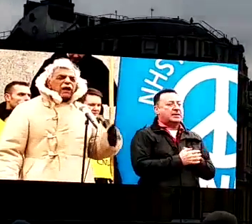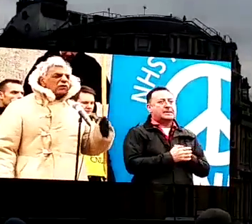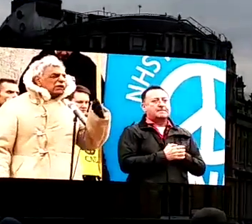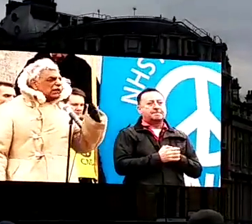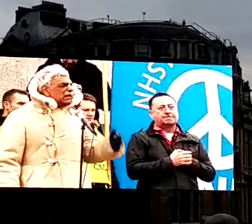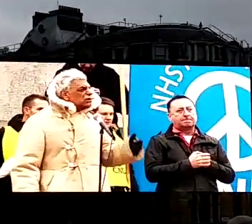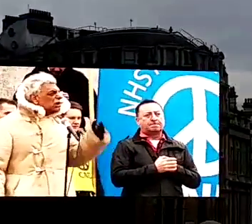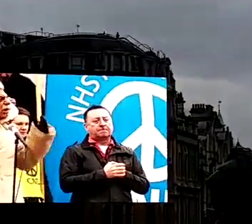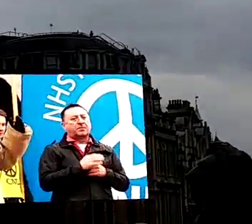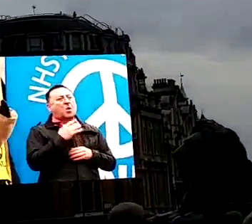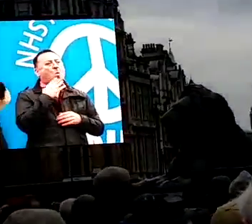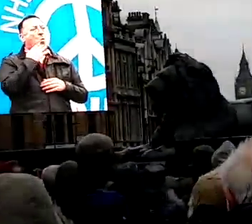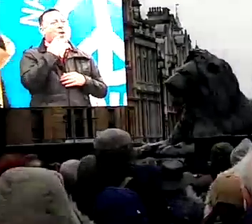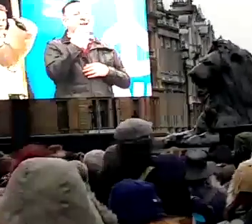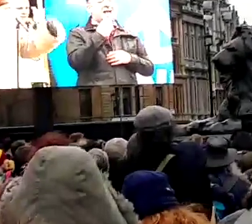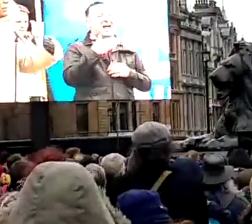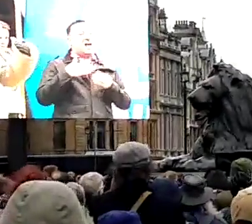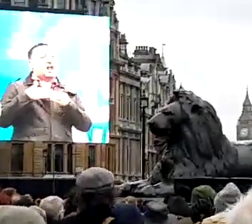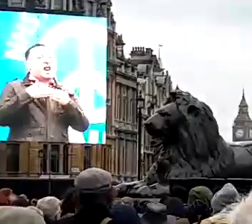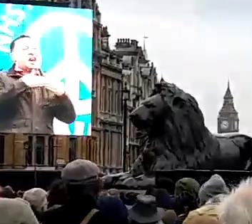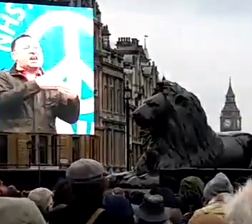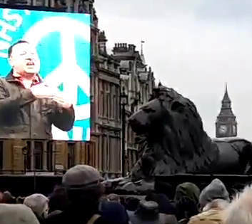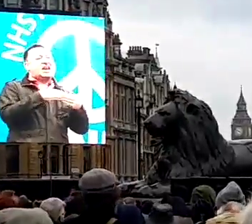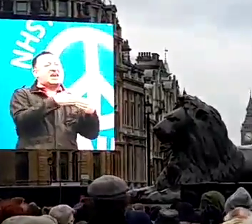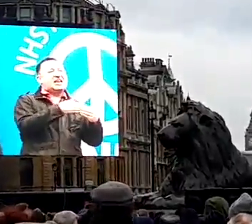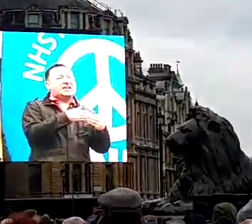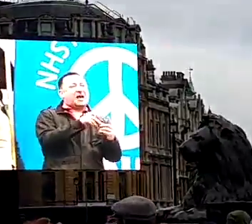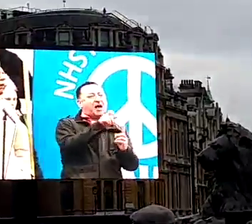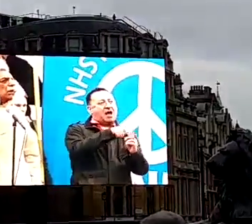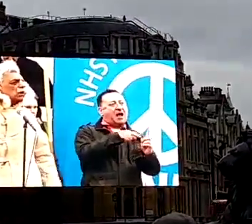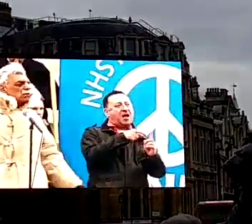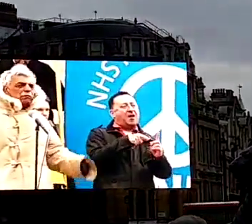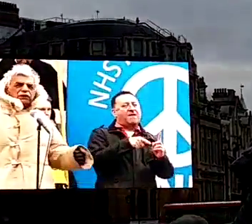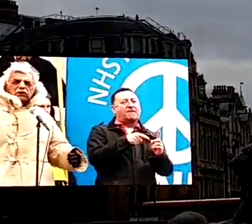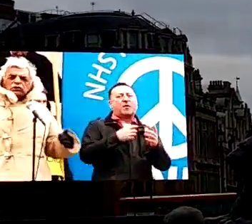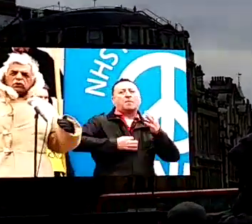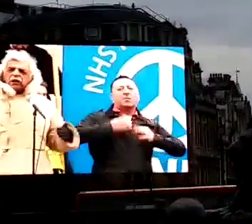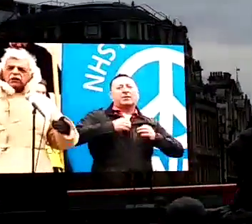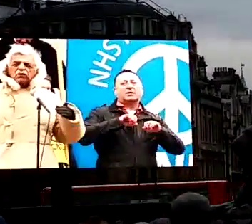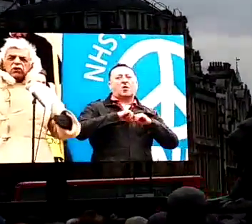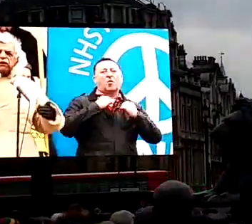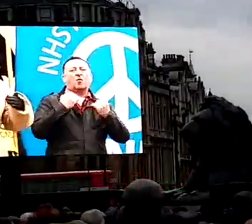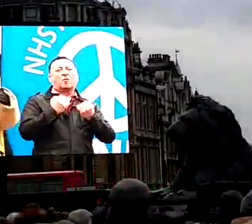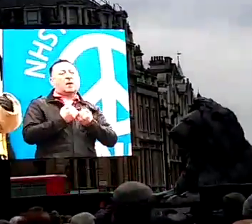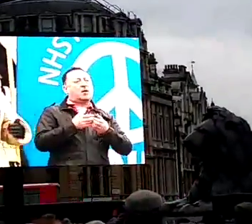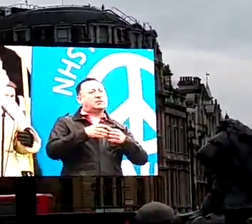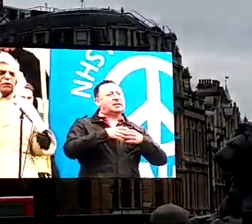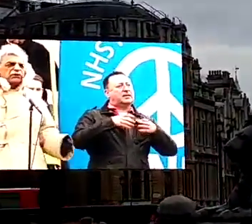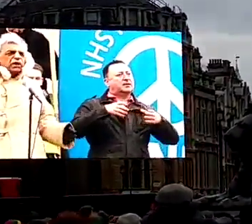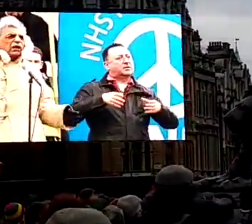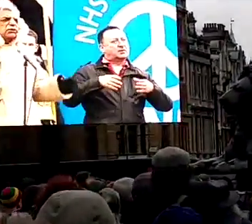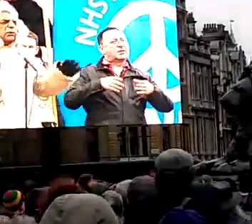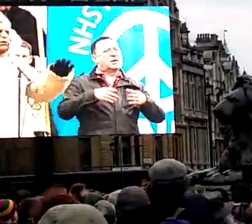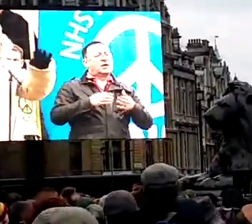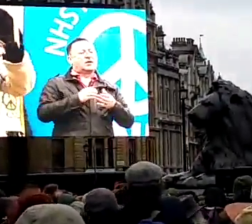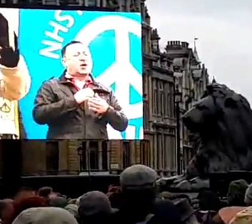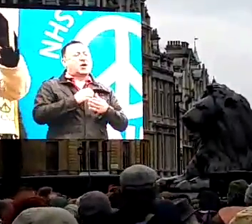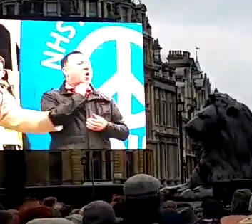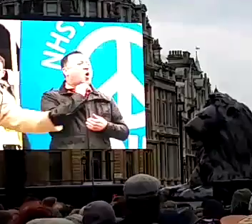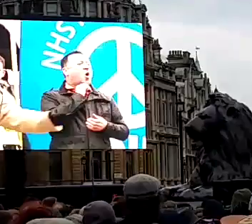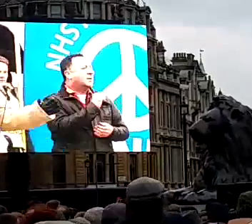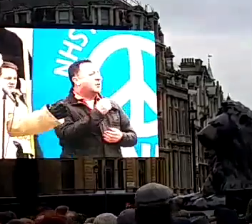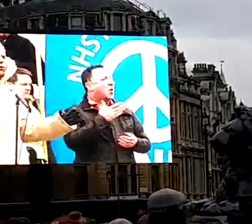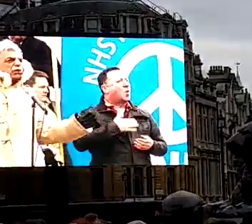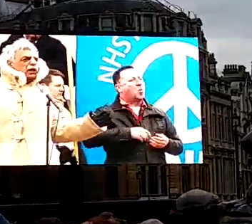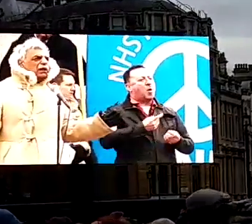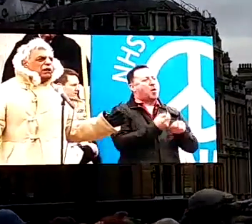When we have a leader of a major mainstream party committed to getting rid of these missiles, which